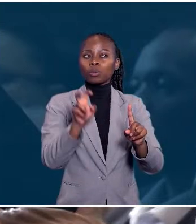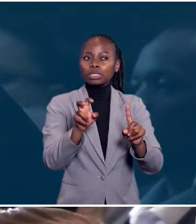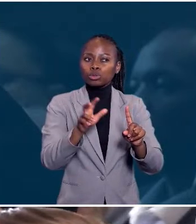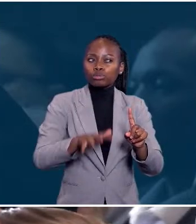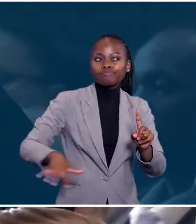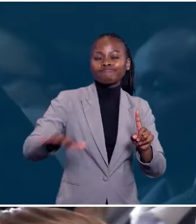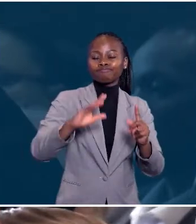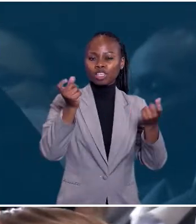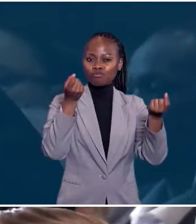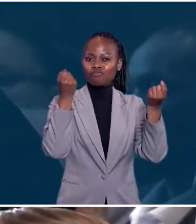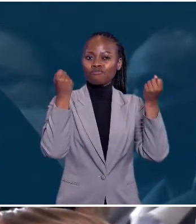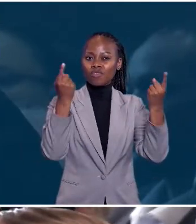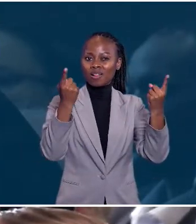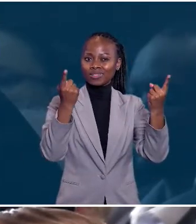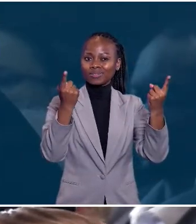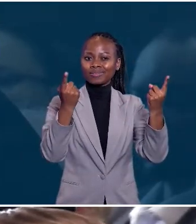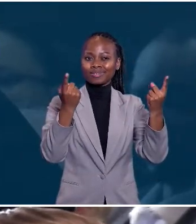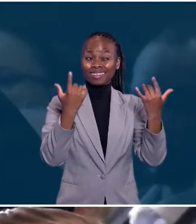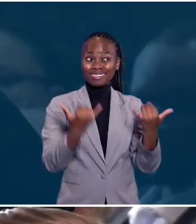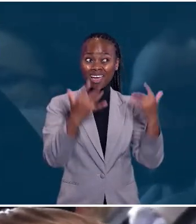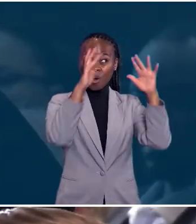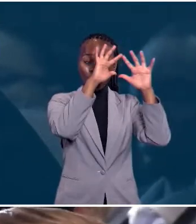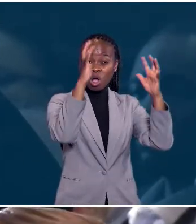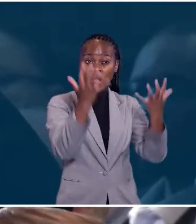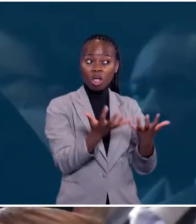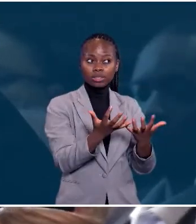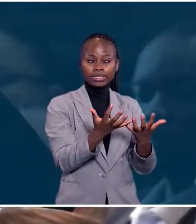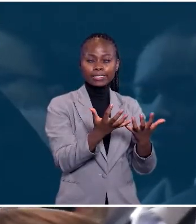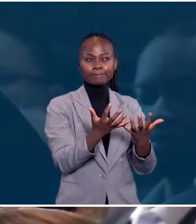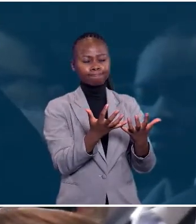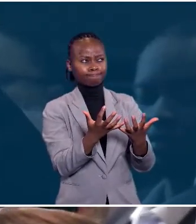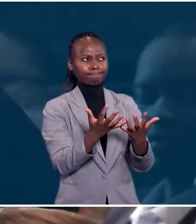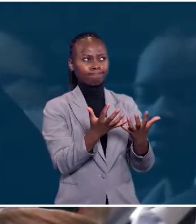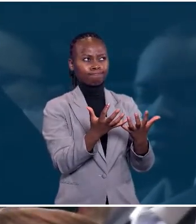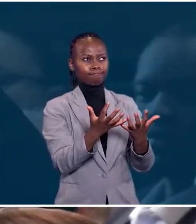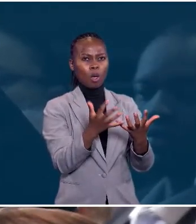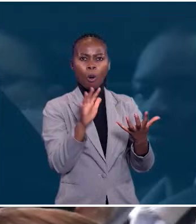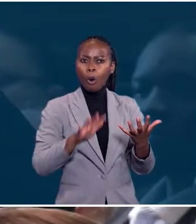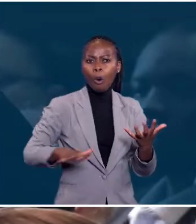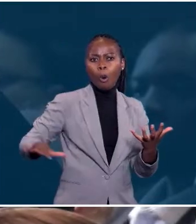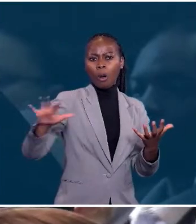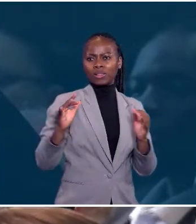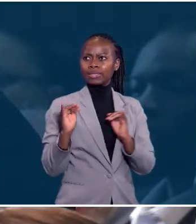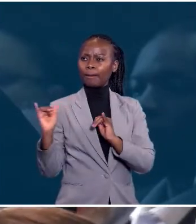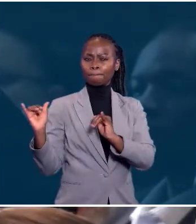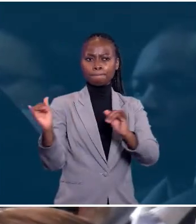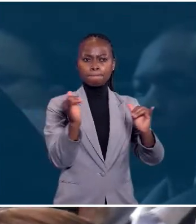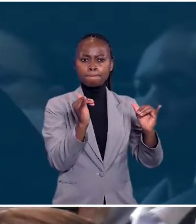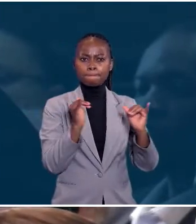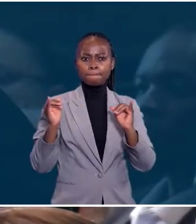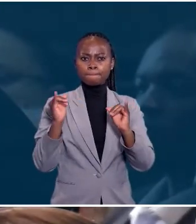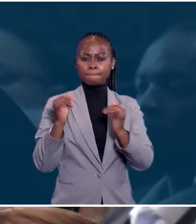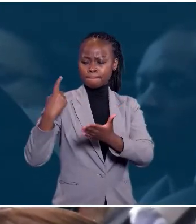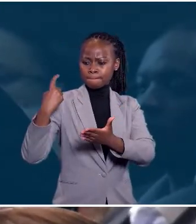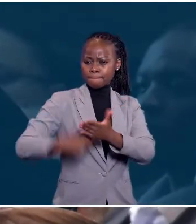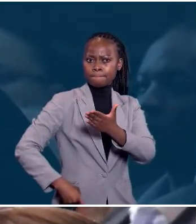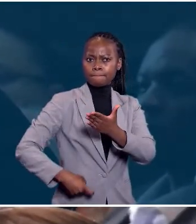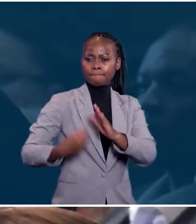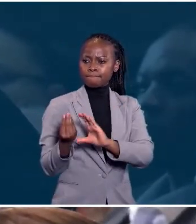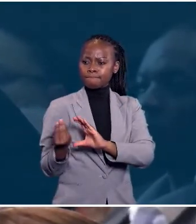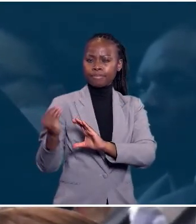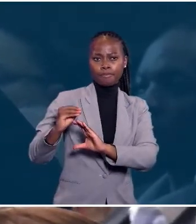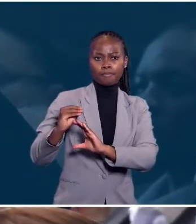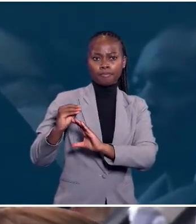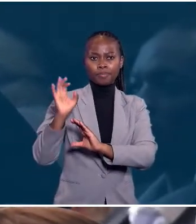it's quite a different scenario when the whole world is facing new tariffs. And that impact is going to be considerably